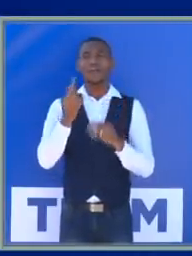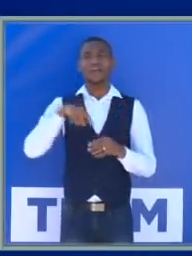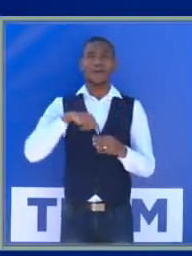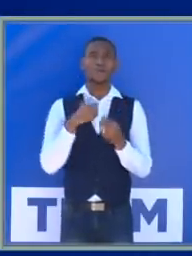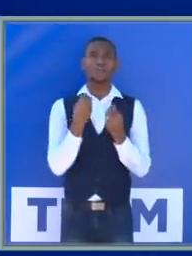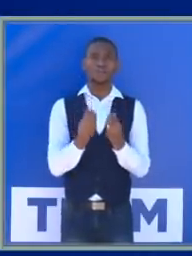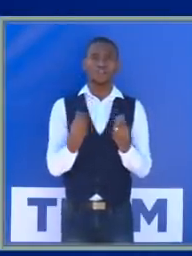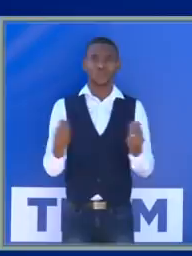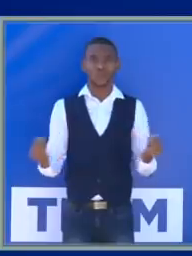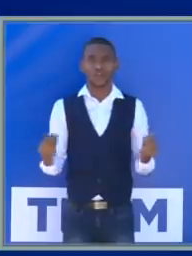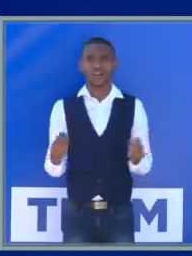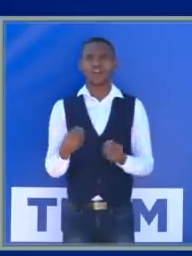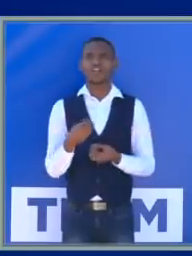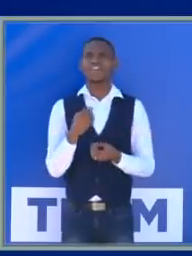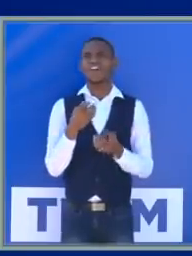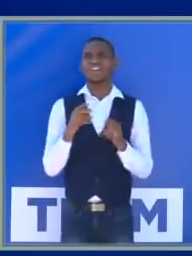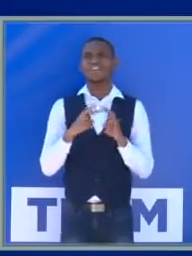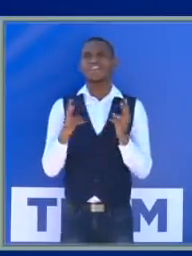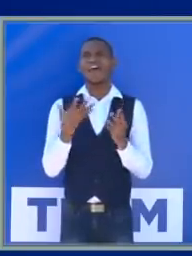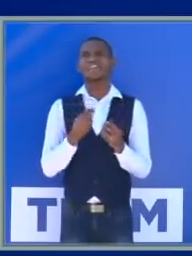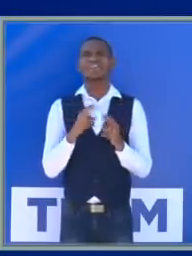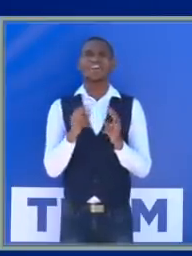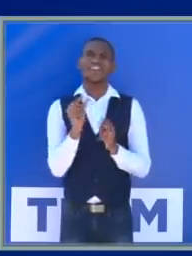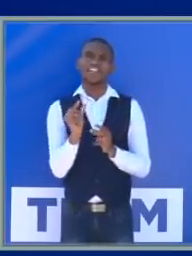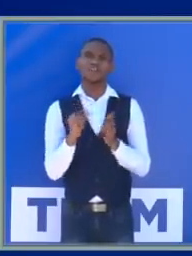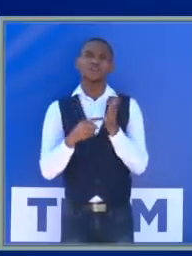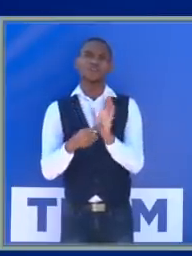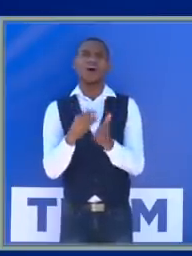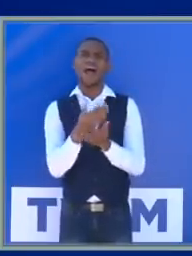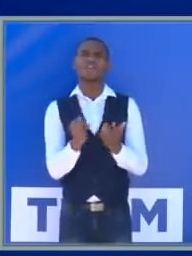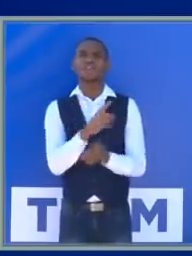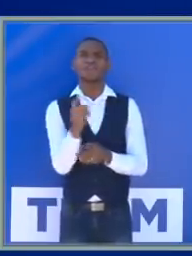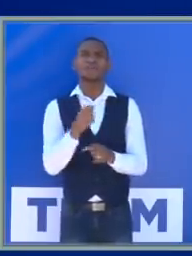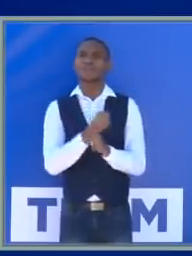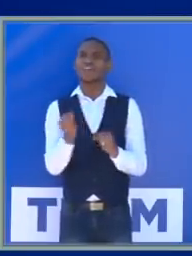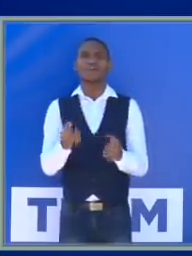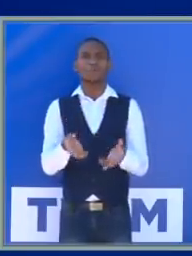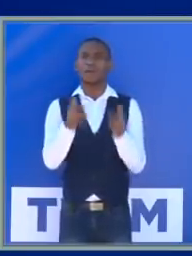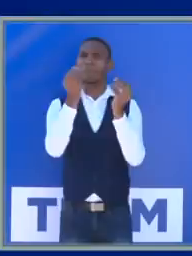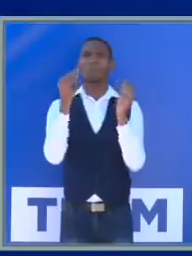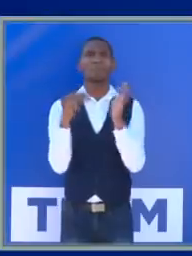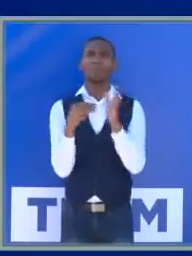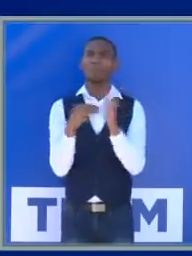have very little to show for it. Half of them won't even get to matric.